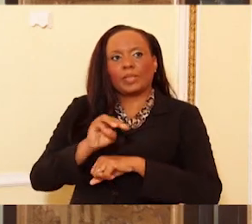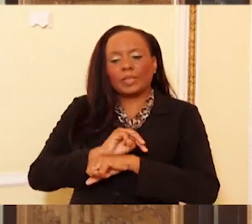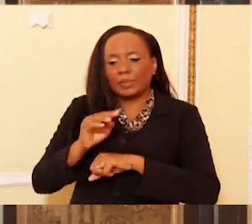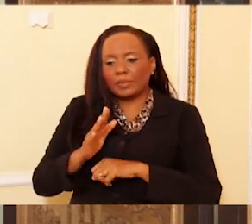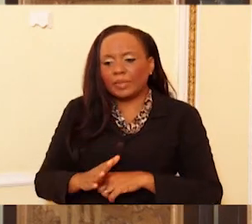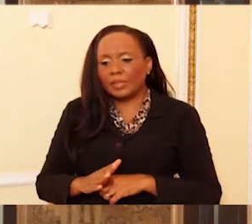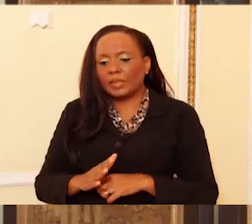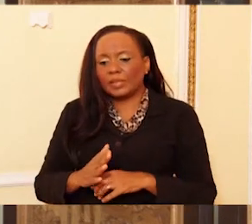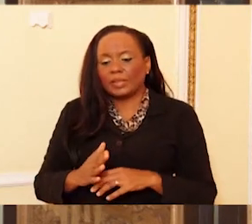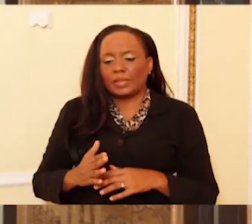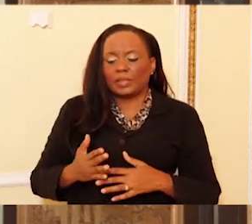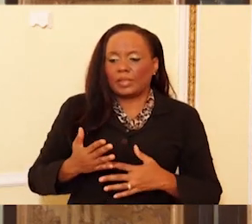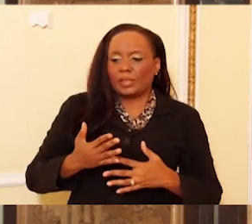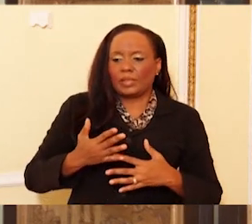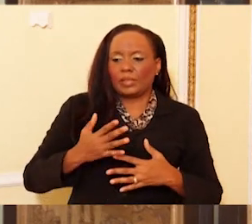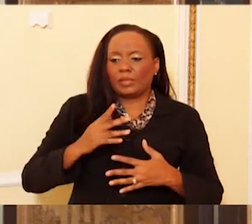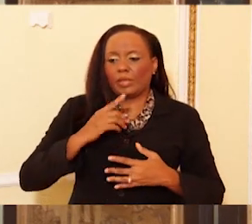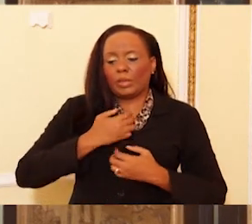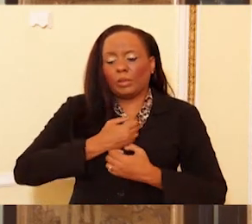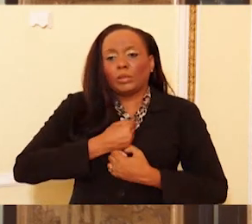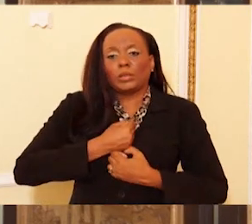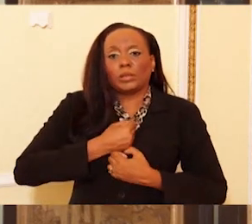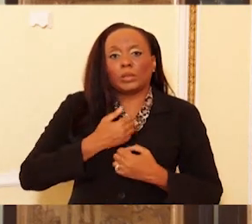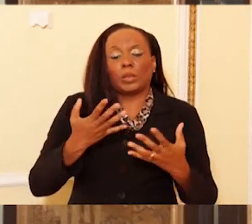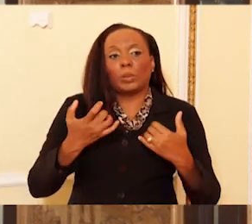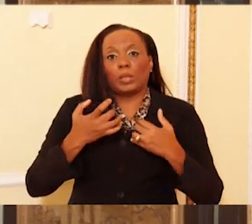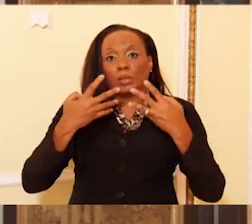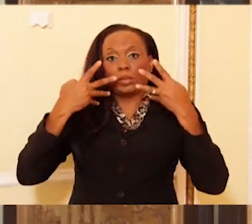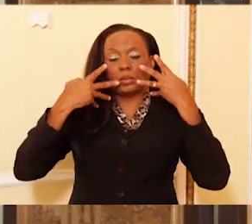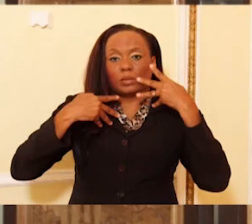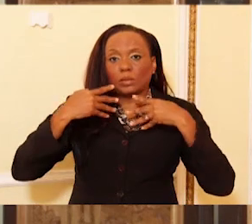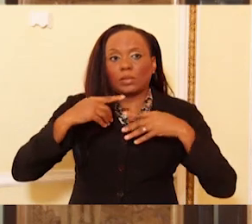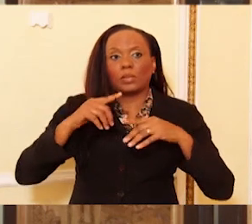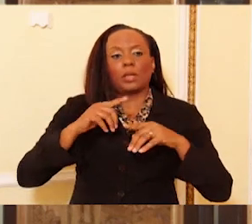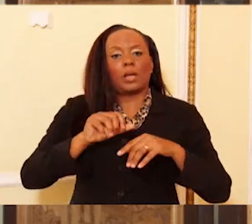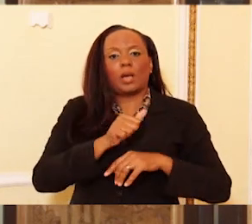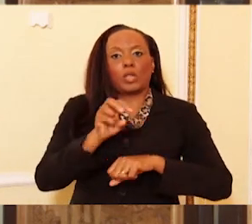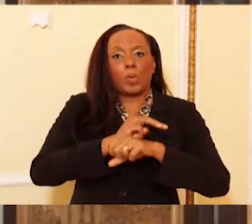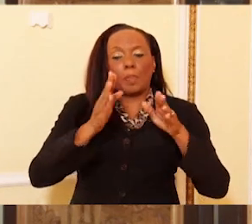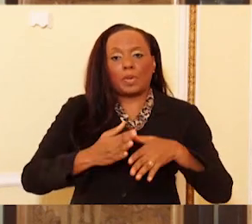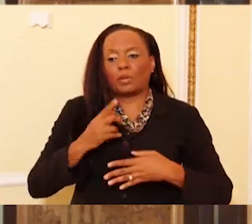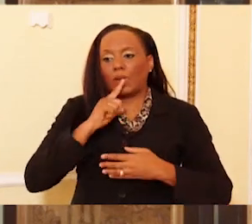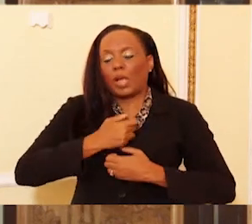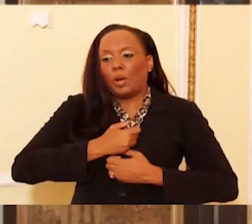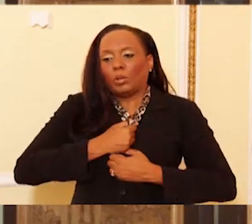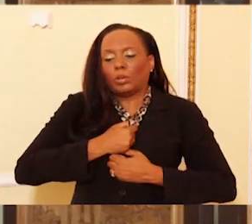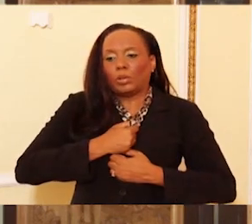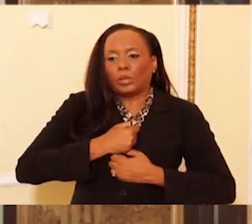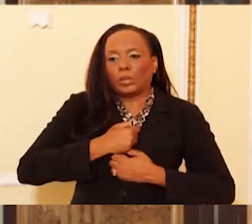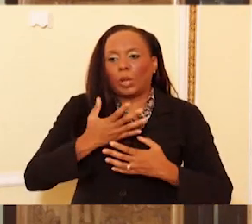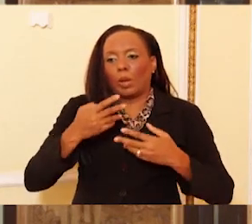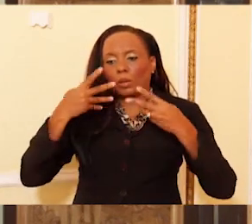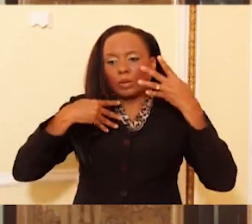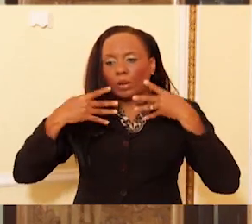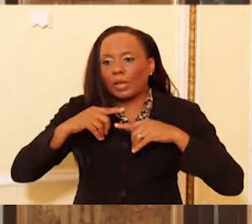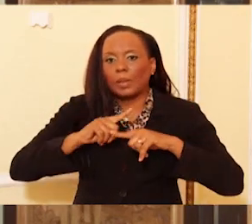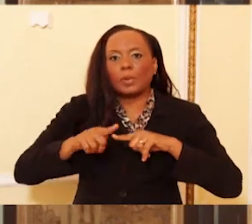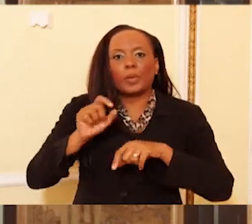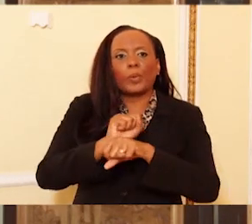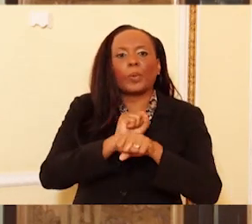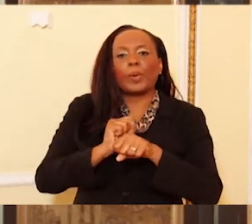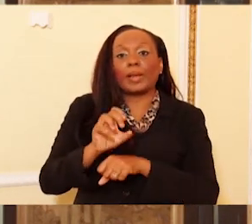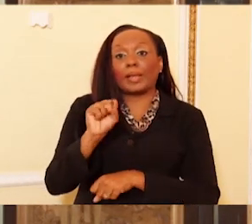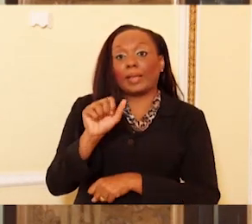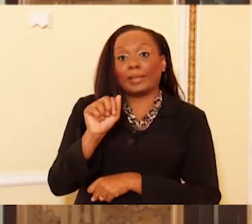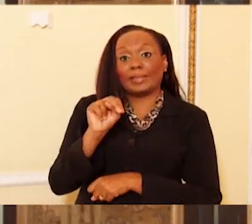tears as a video presentation was shown regarding the work that the Sandy Lane Charitable Trust had been doing across Barbados.